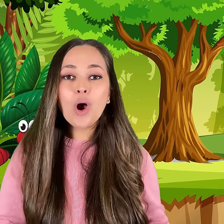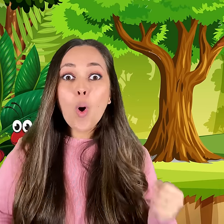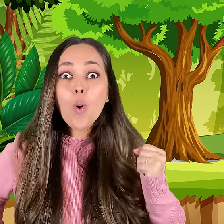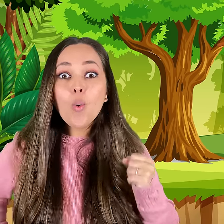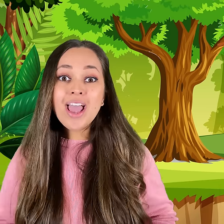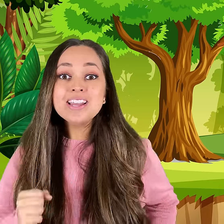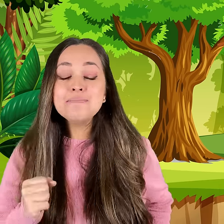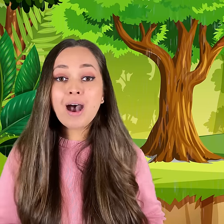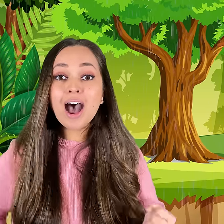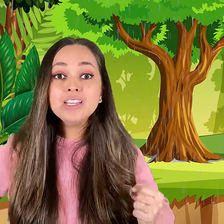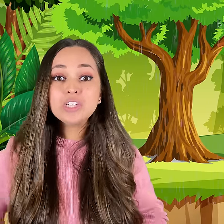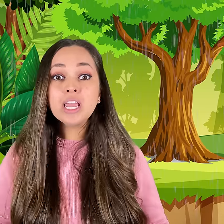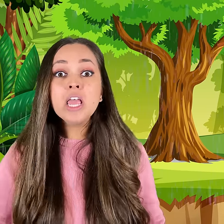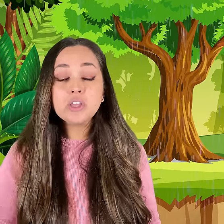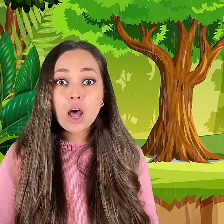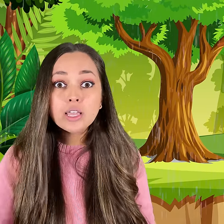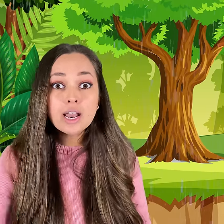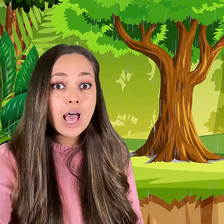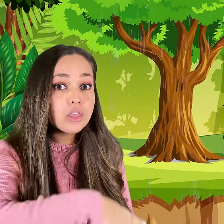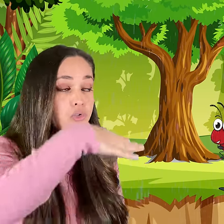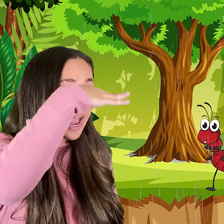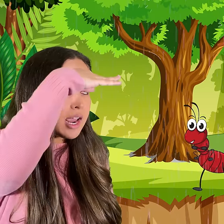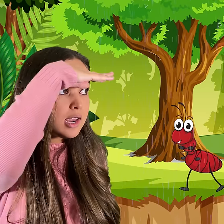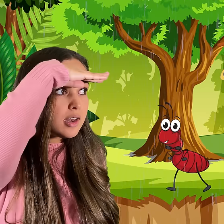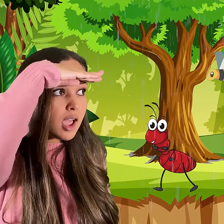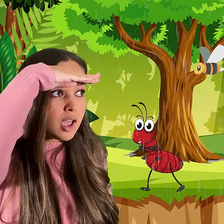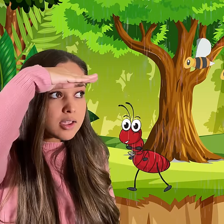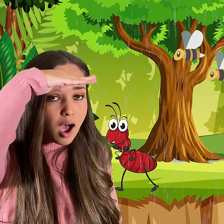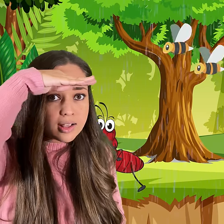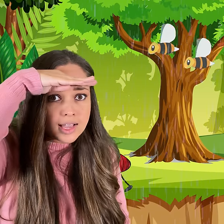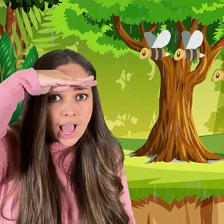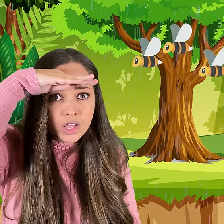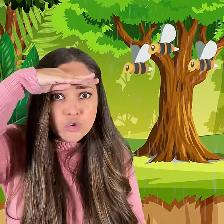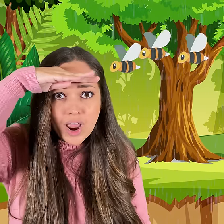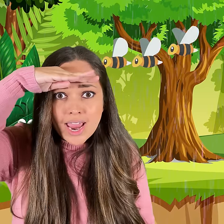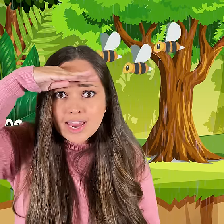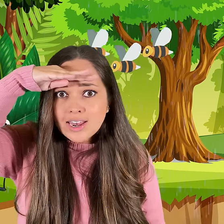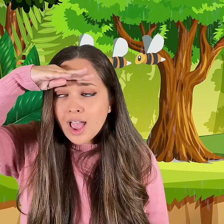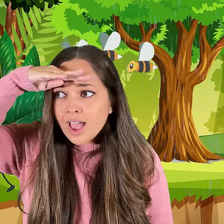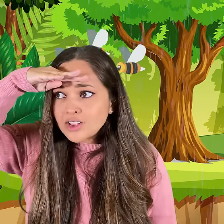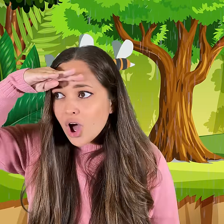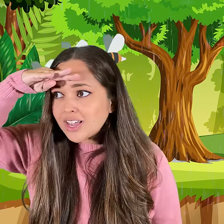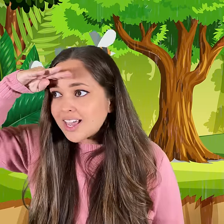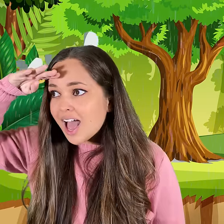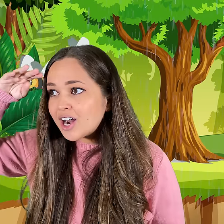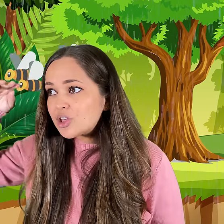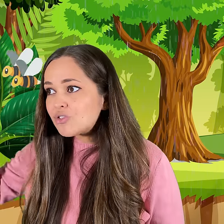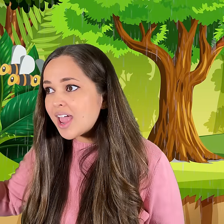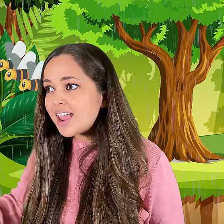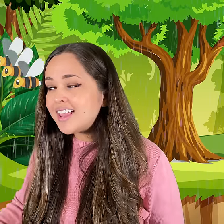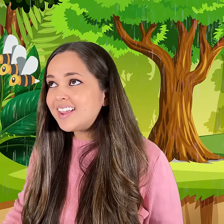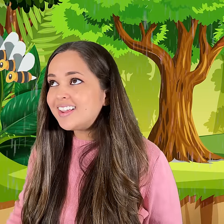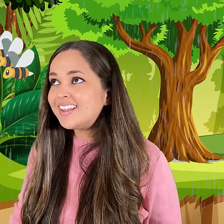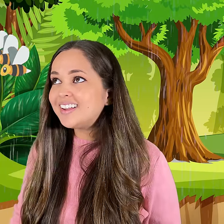And they all went marching, gotta get out of the rain, gotta get out of the rain, gotta get out of